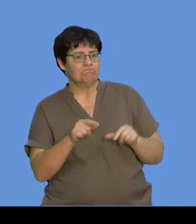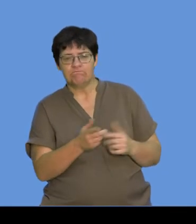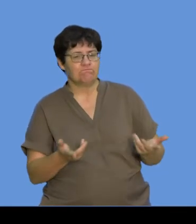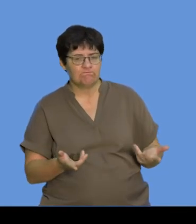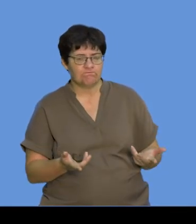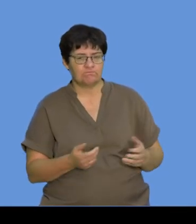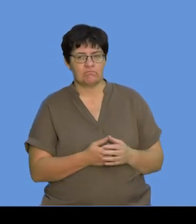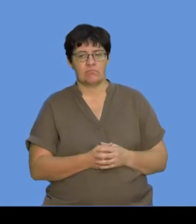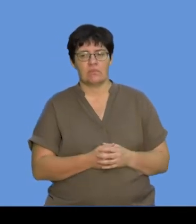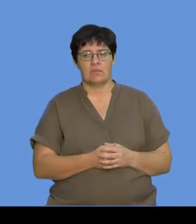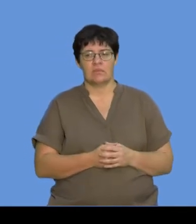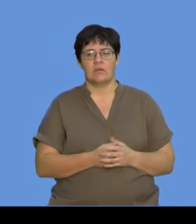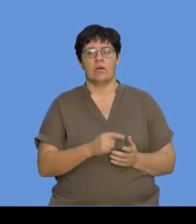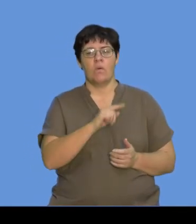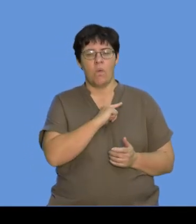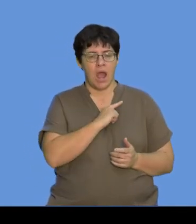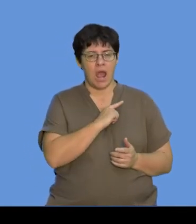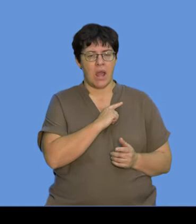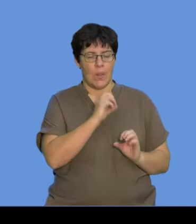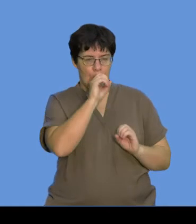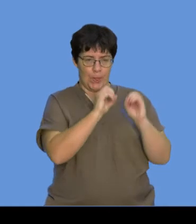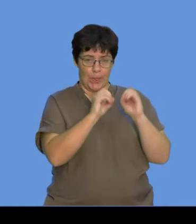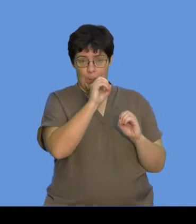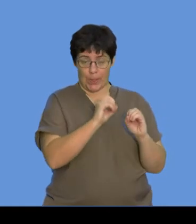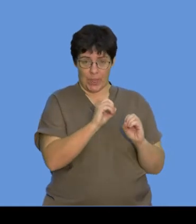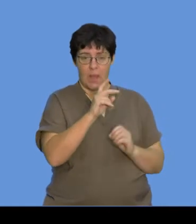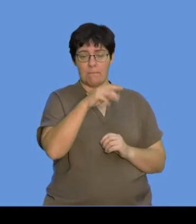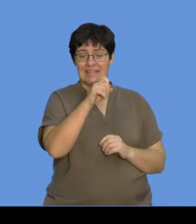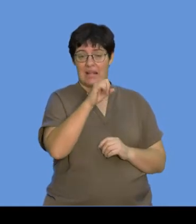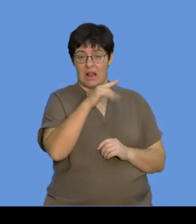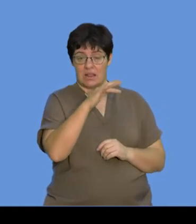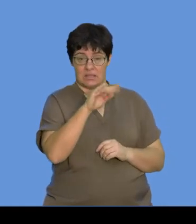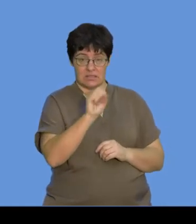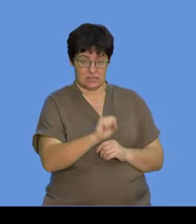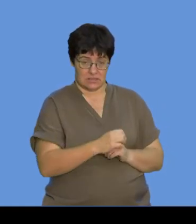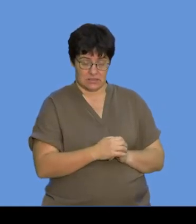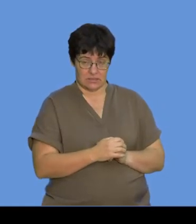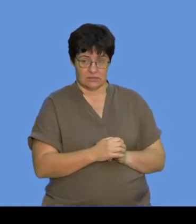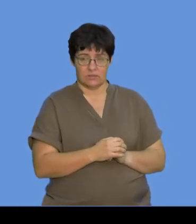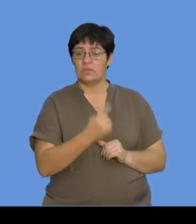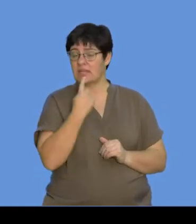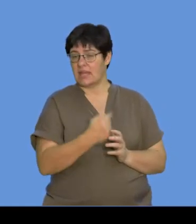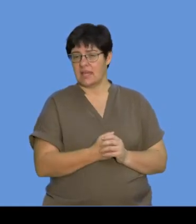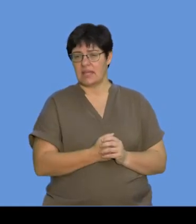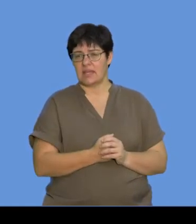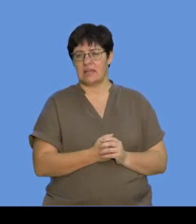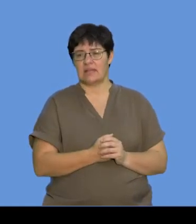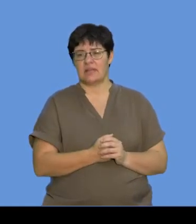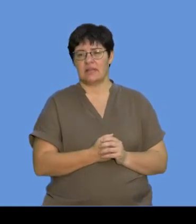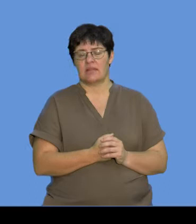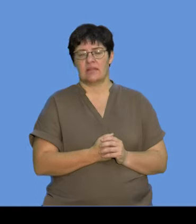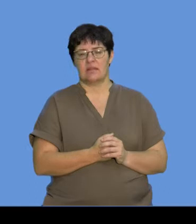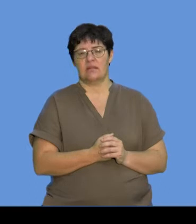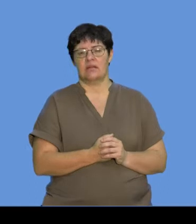of, small particles. Matter consists of small particles. So we are saying that there is,